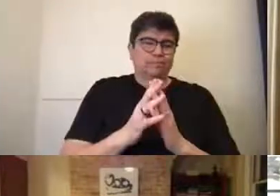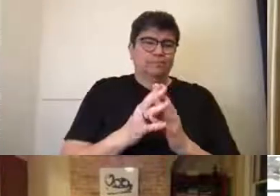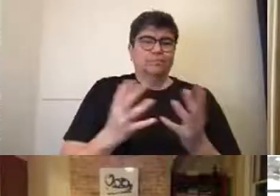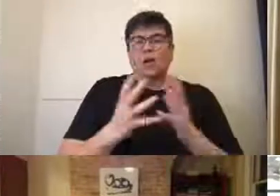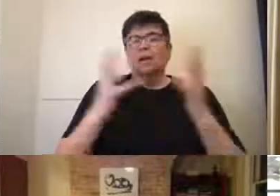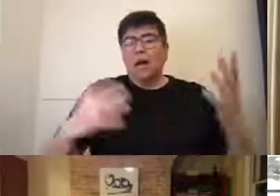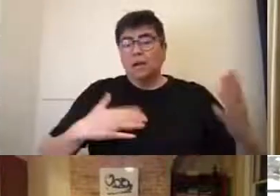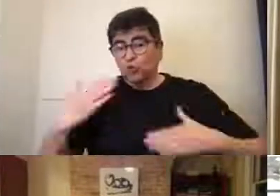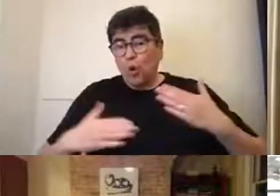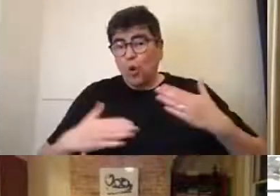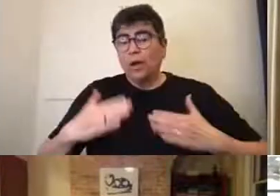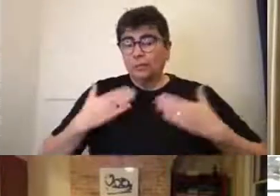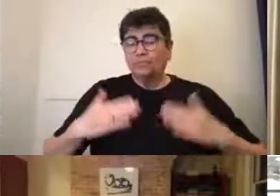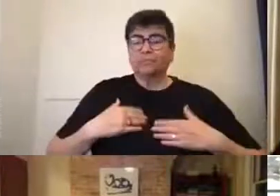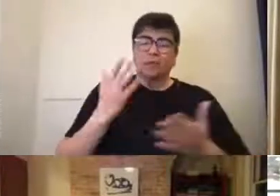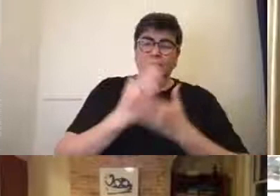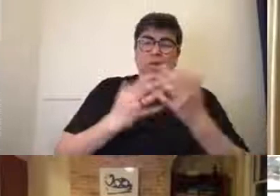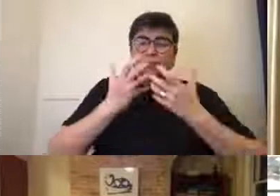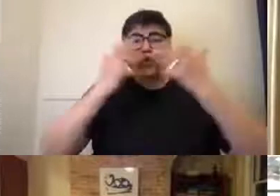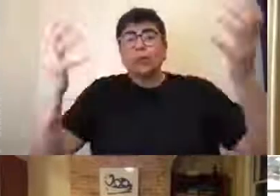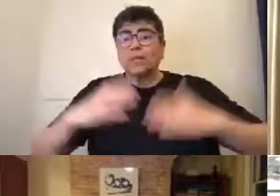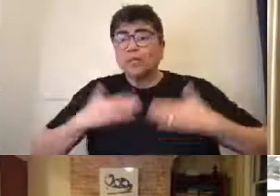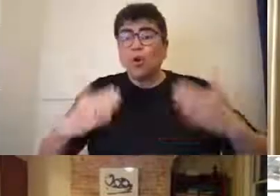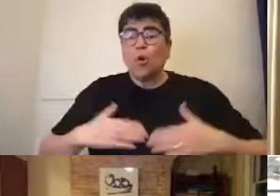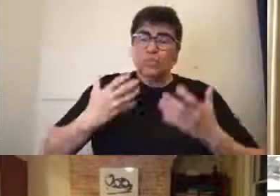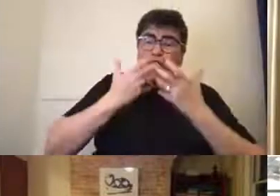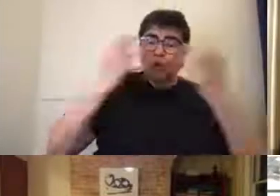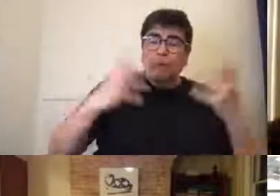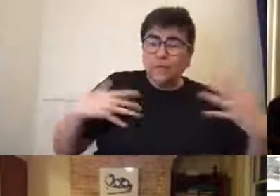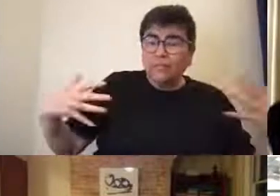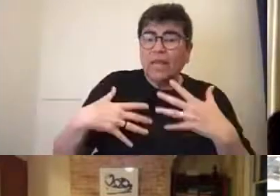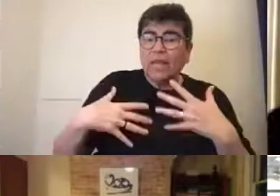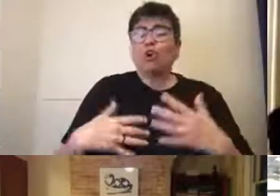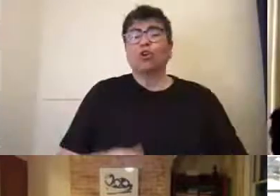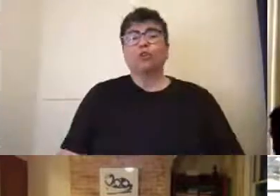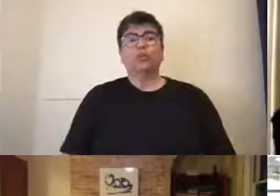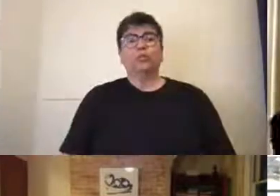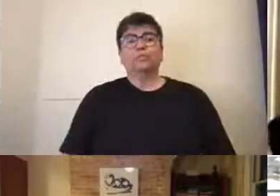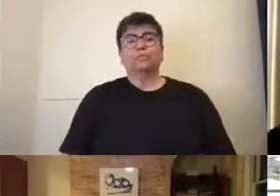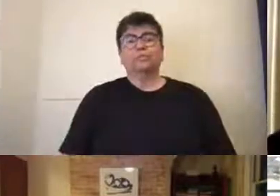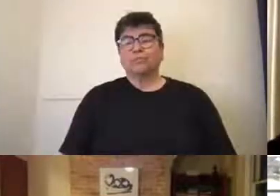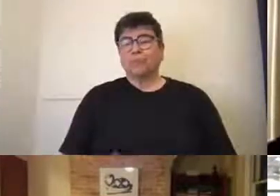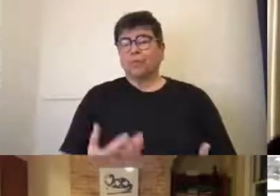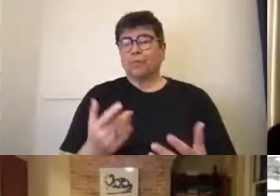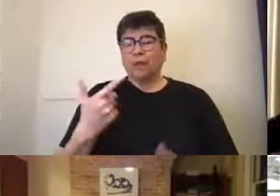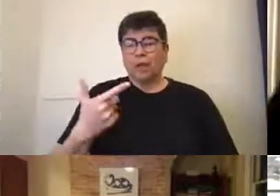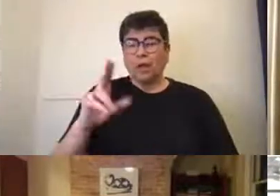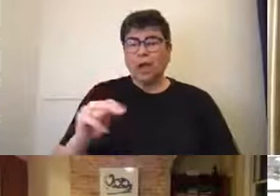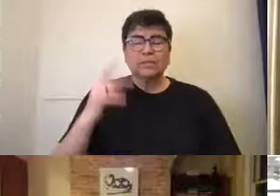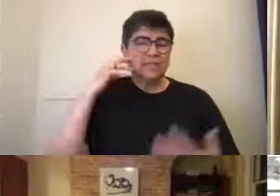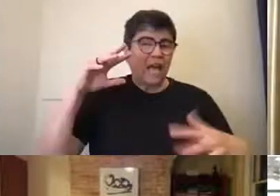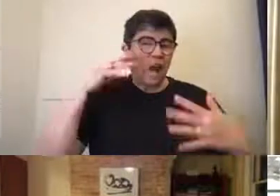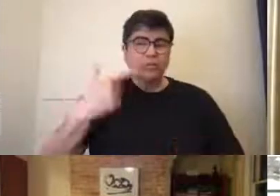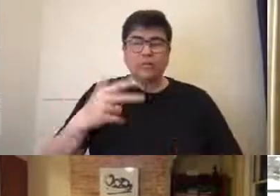lots of joy, there were screams of joy, there were screams of terror, you know, there was the sounds of guns